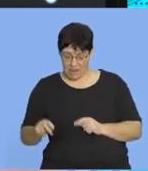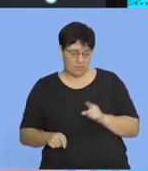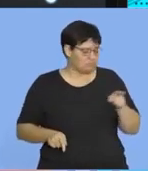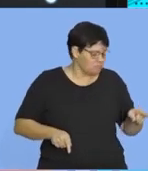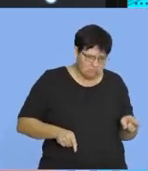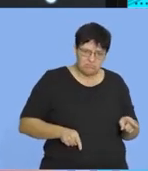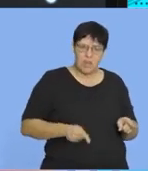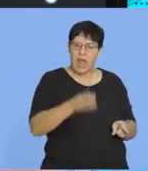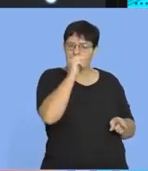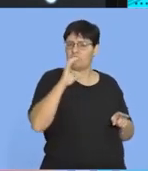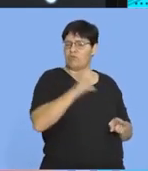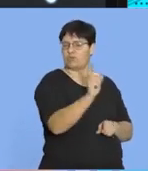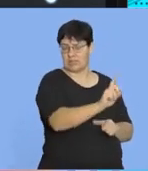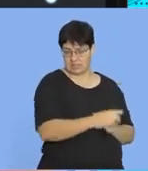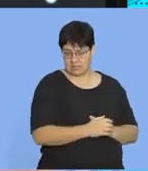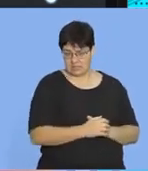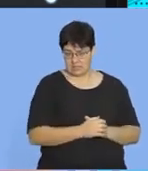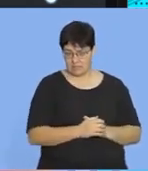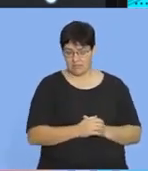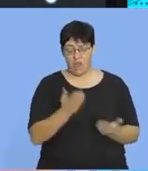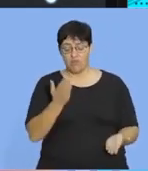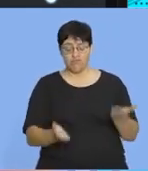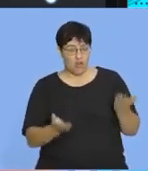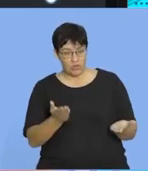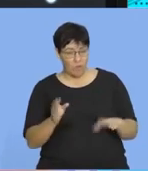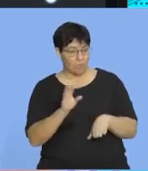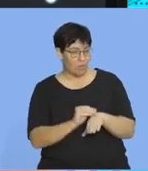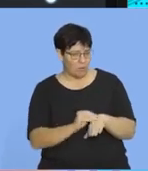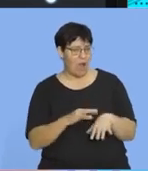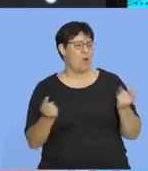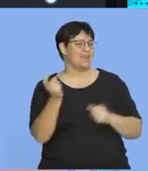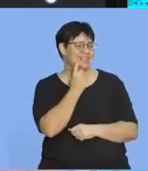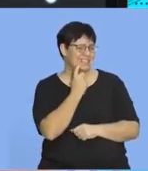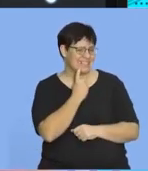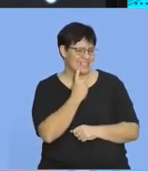planet. With ratio problems, the easiest way to do them is to